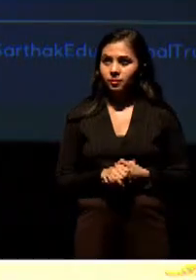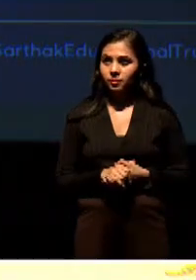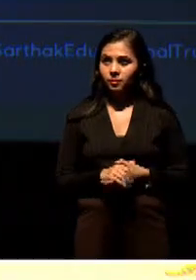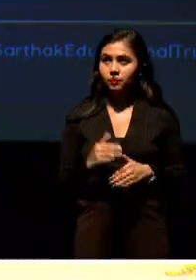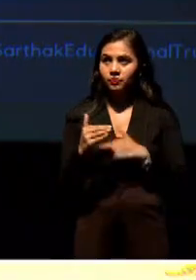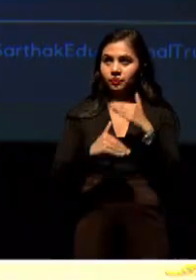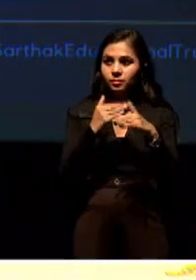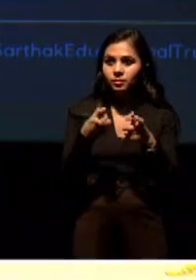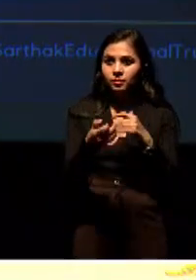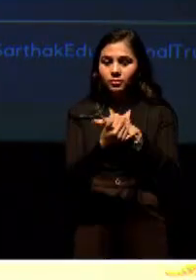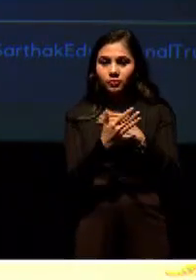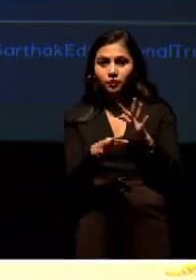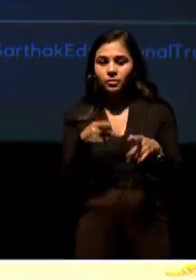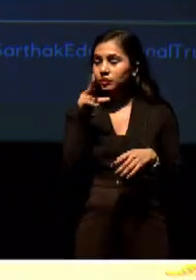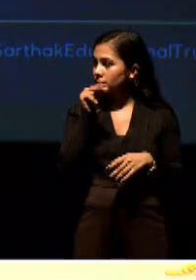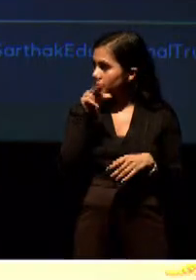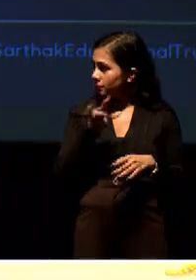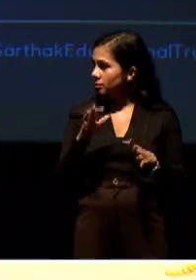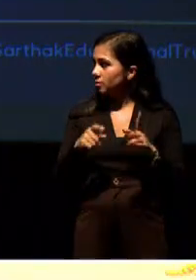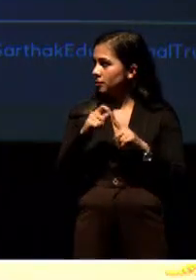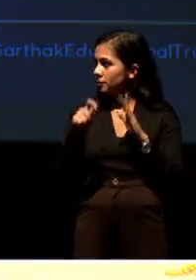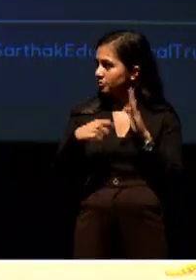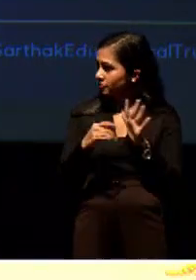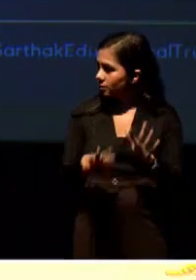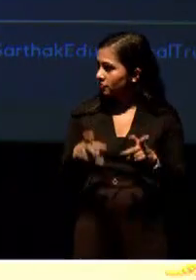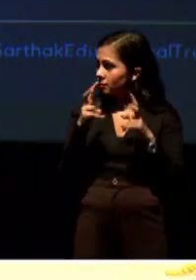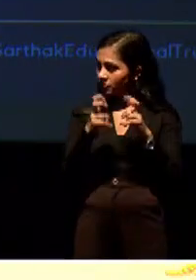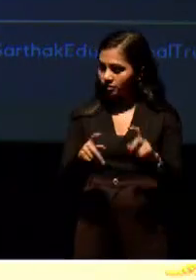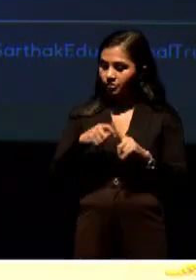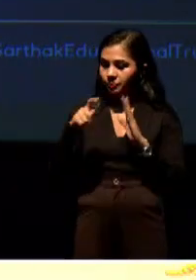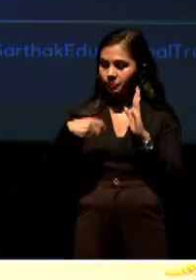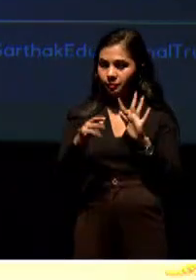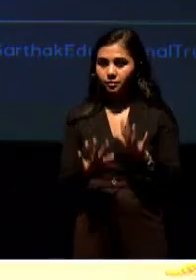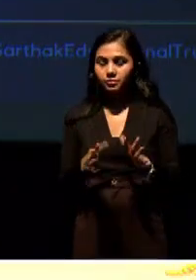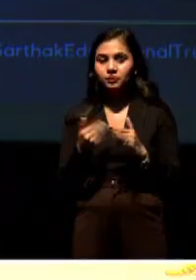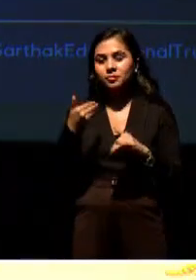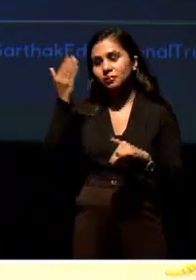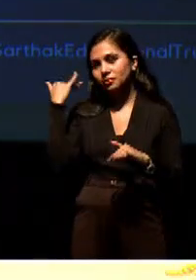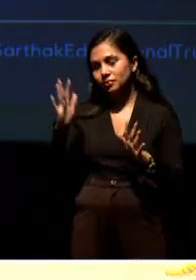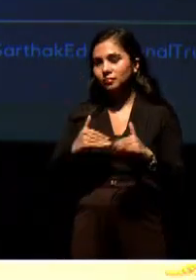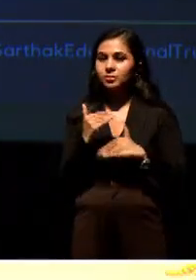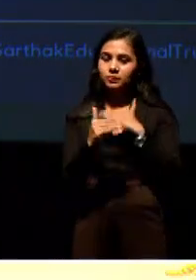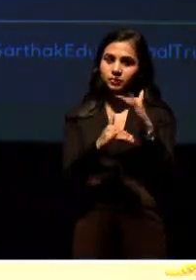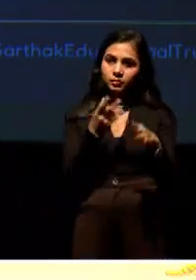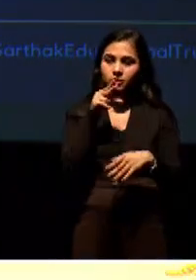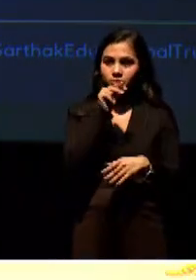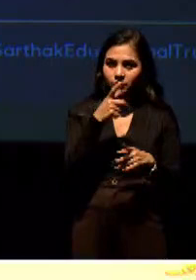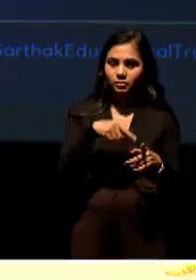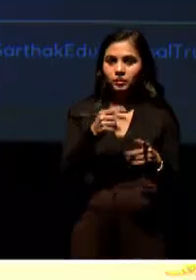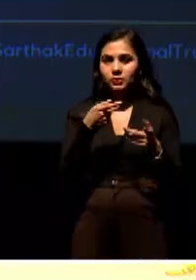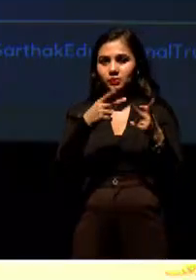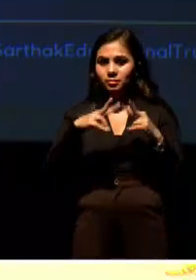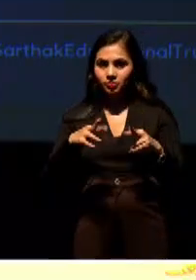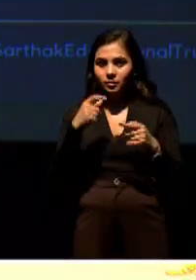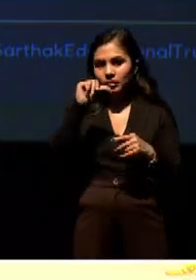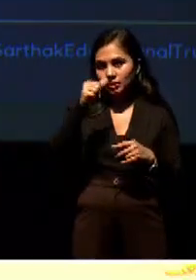speech. So there are many projects, research projects and student projects in the past to develop voices that can speak